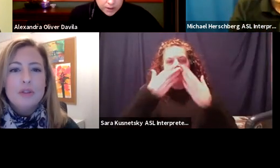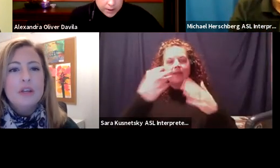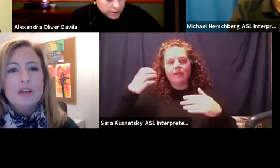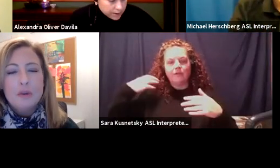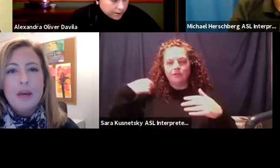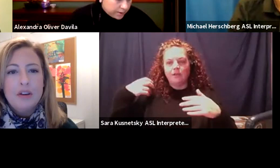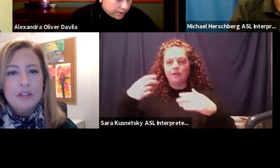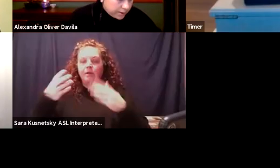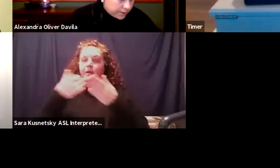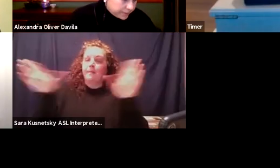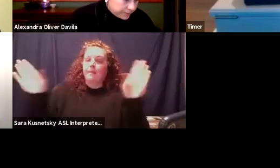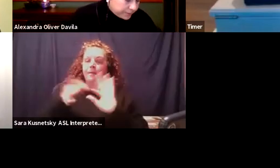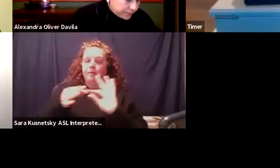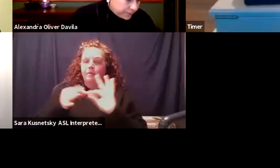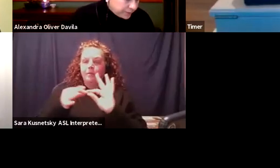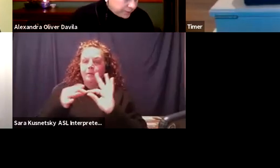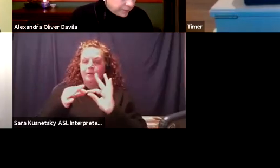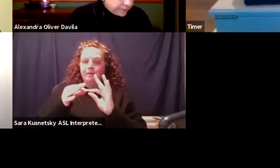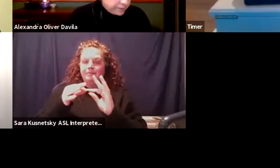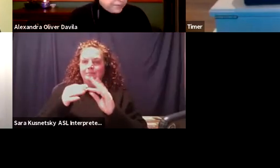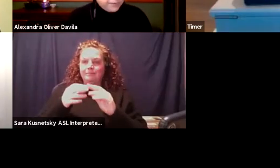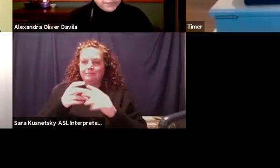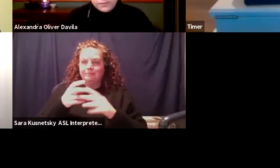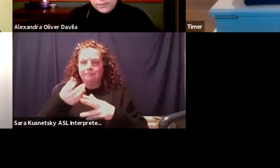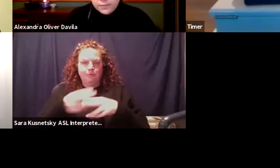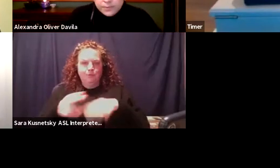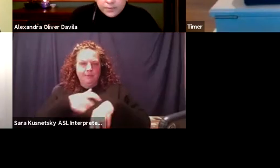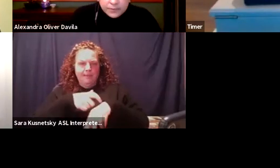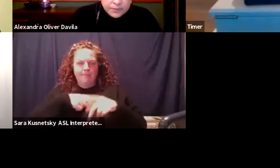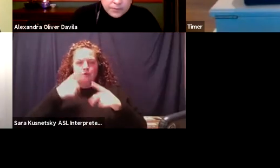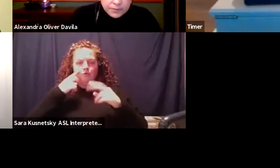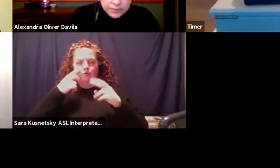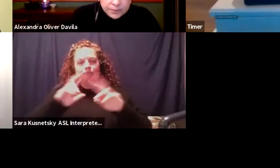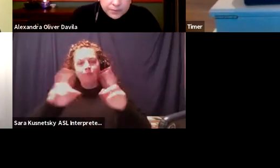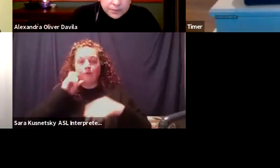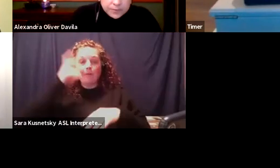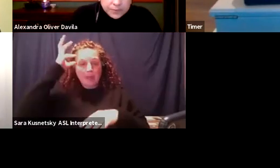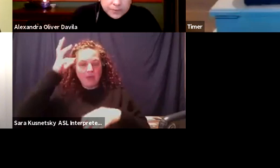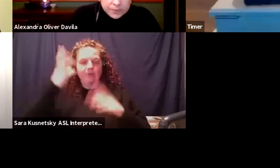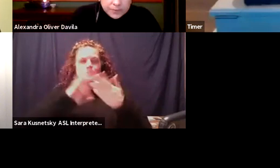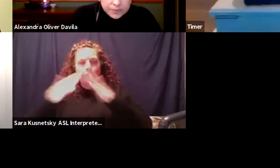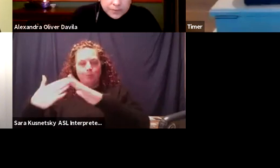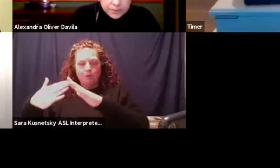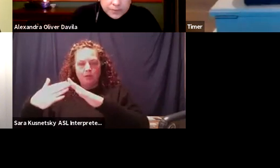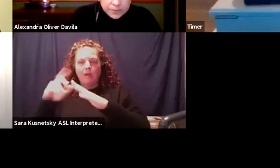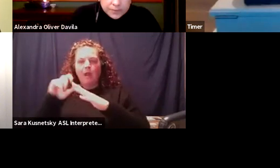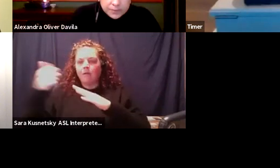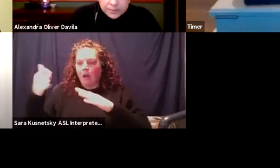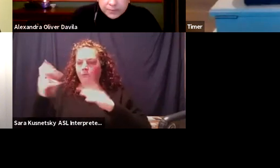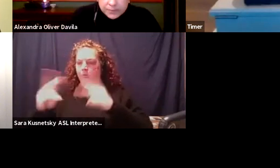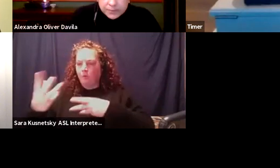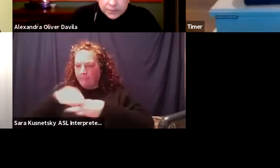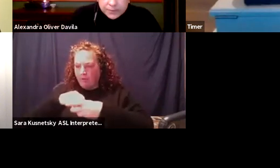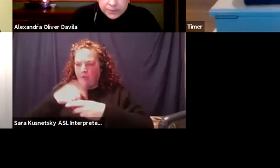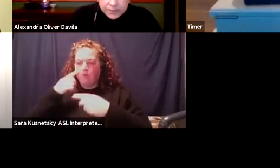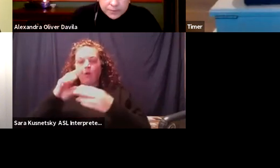an opportunity for parents, students, and other concerned parties to make brief presentations to the school committee